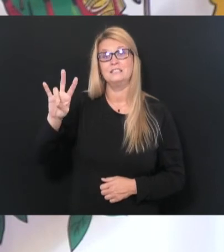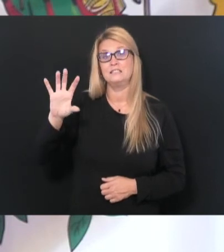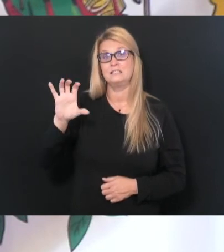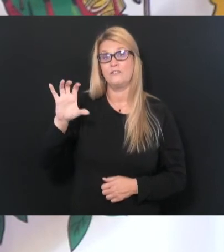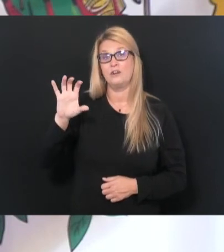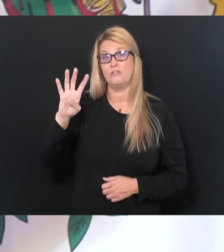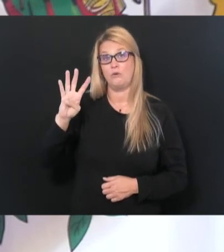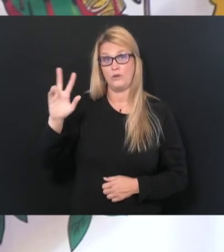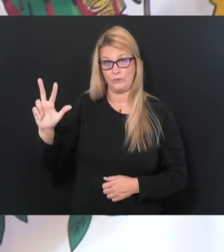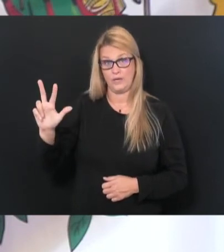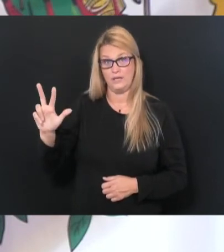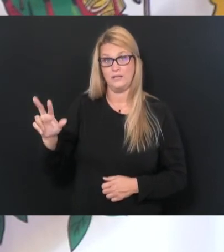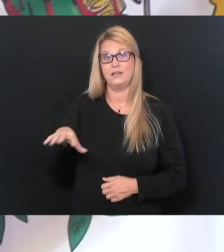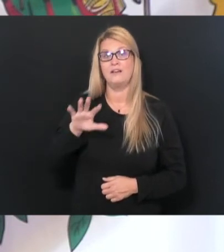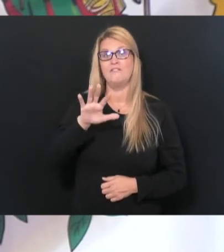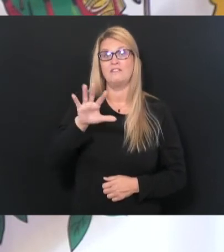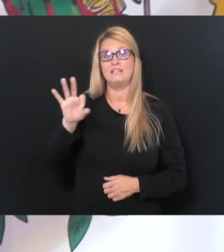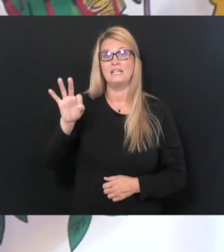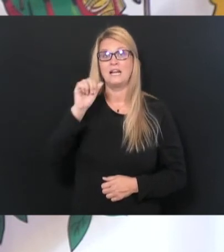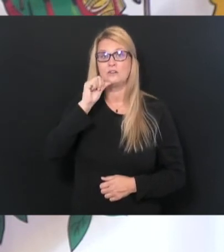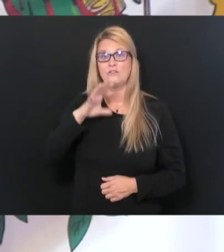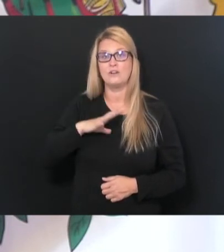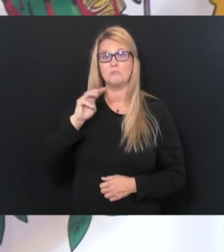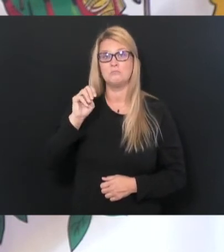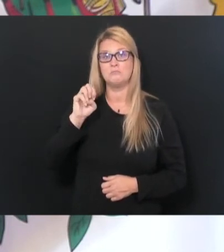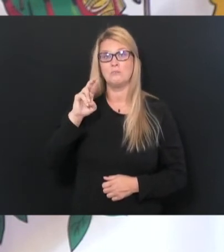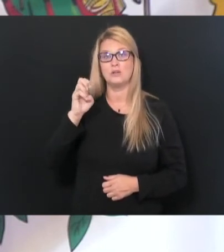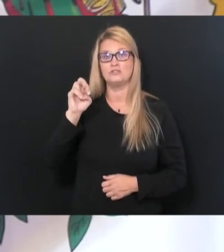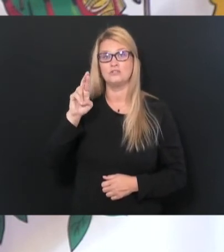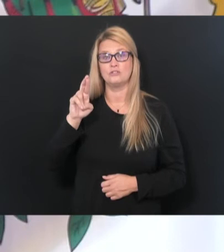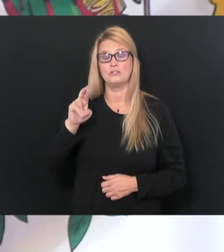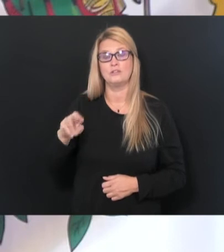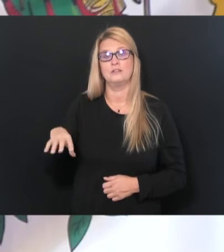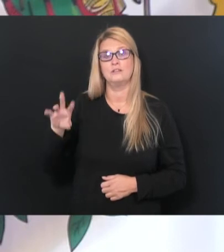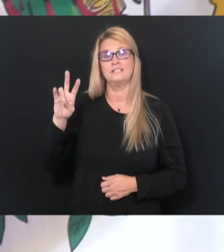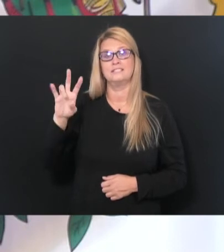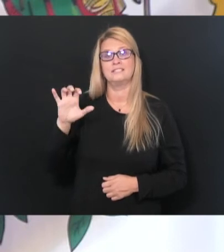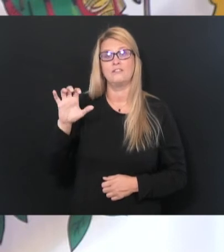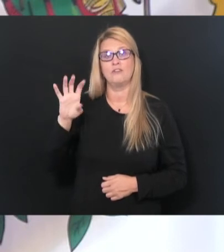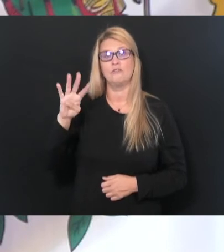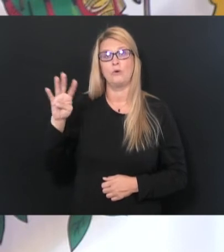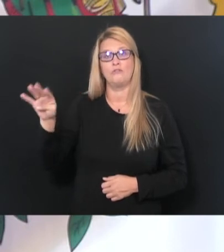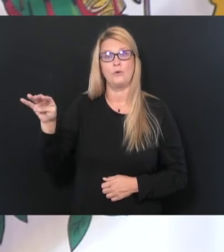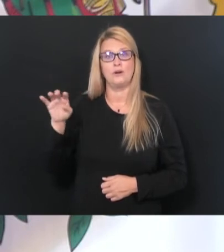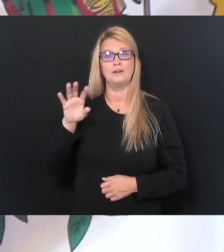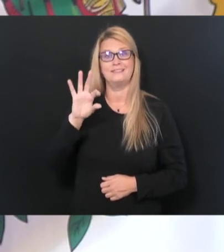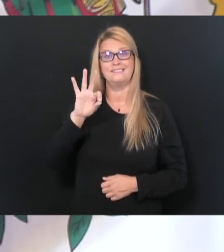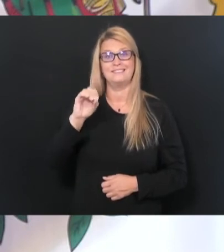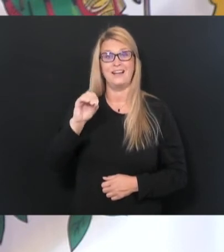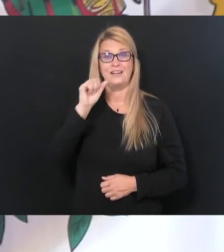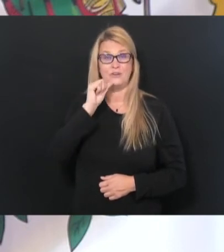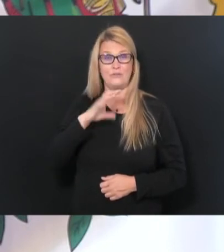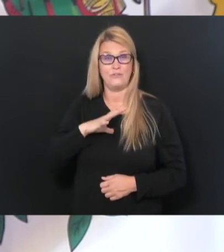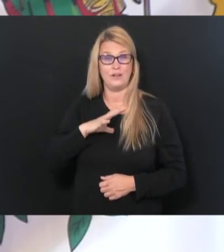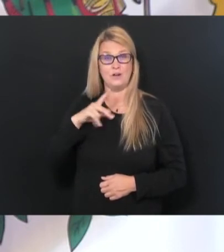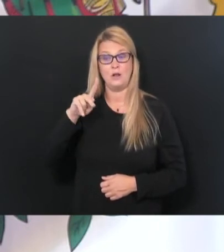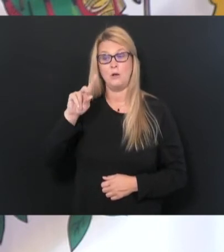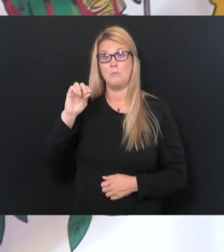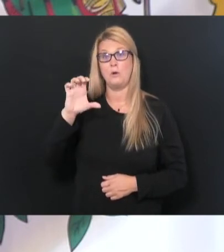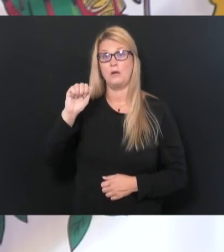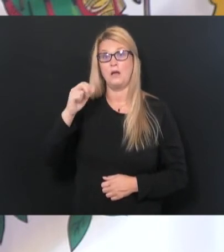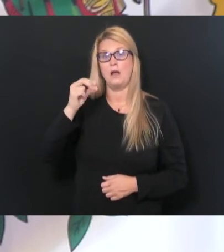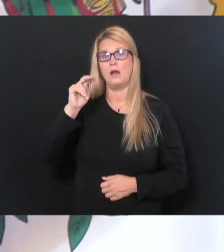743rd death, a 59-year-old female from Mercer County. Our 744th death, a 90-year-old female from Pocahontas